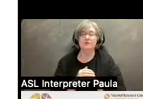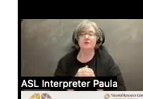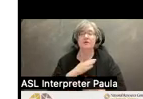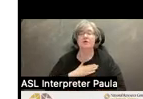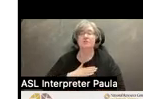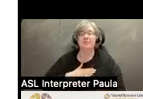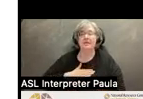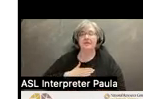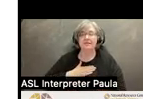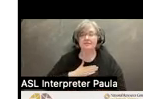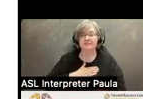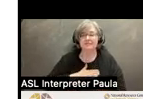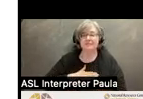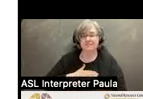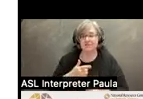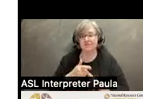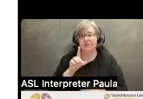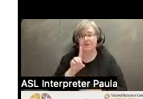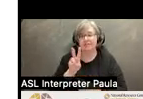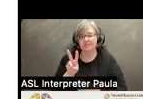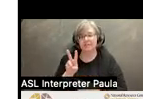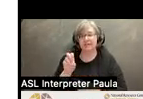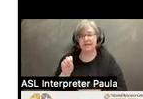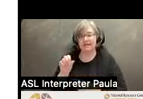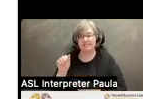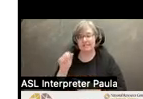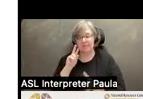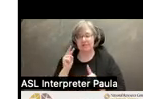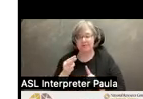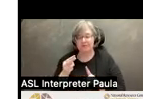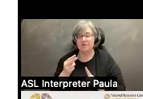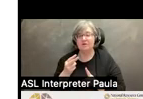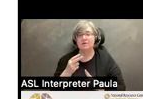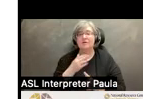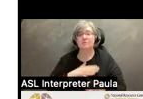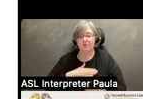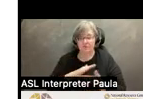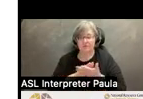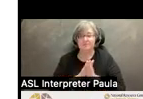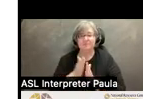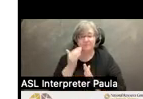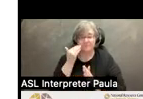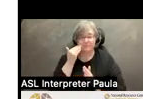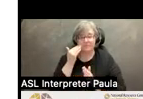please, from the DV and SA perspective, to please get familiar in your